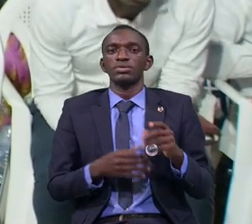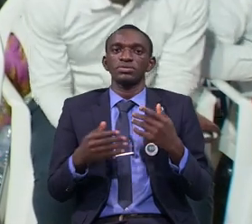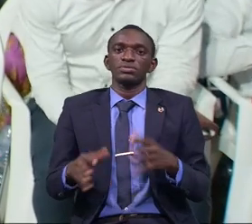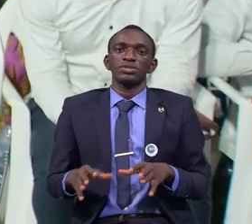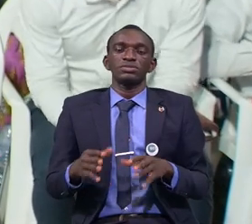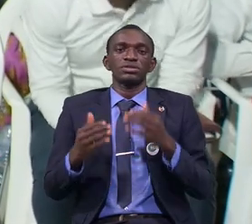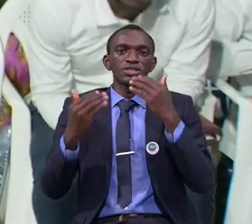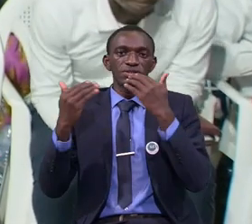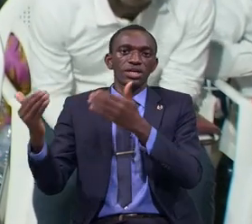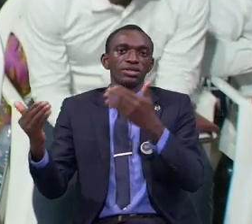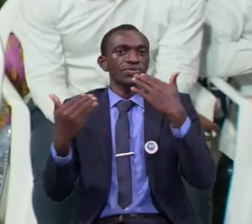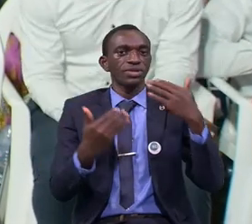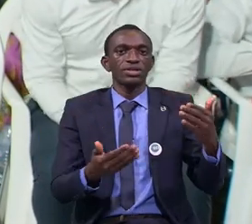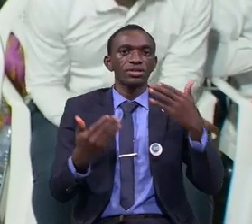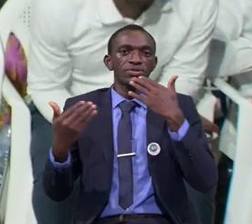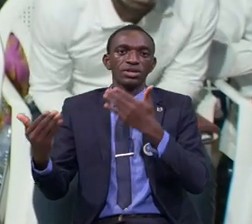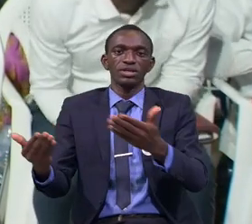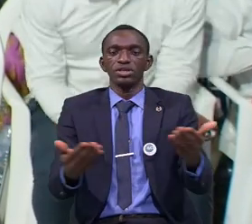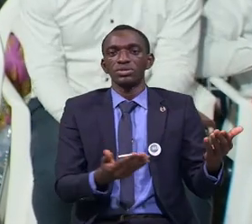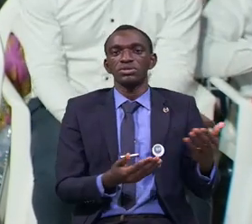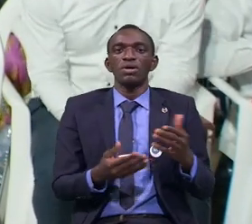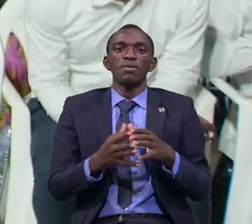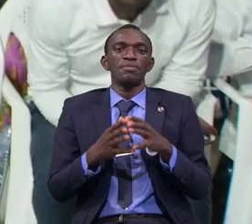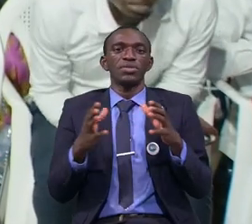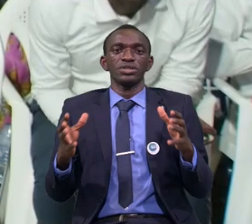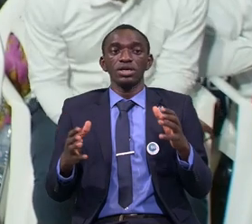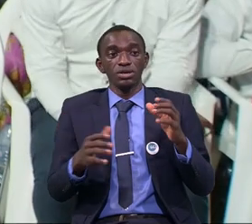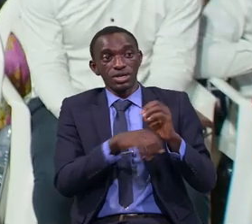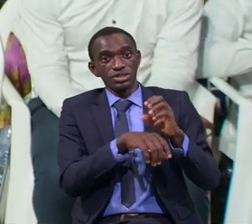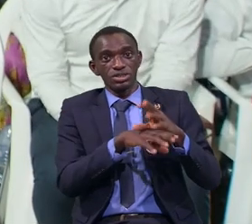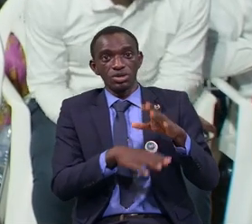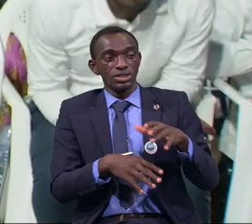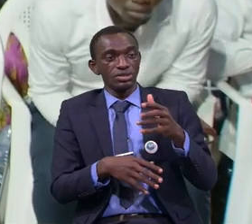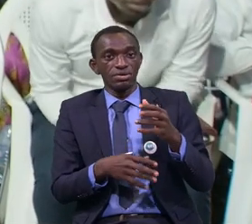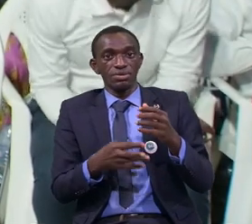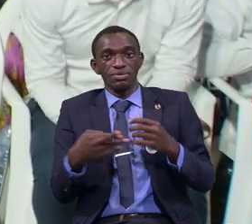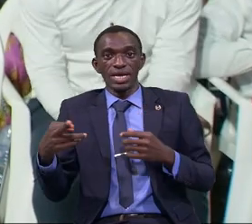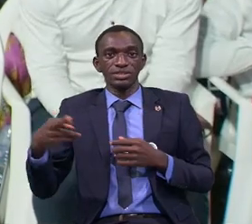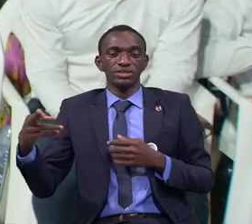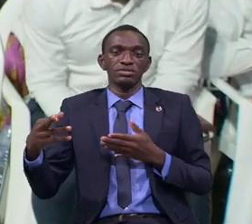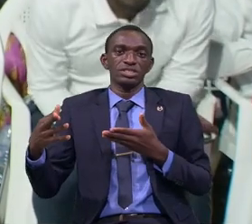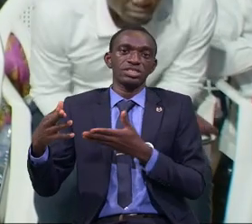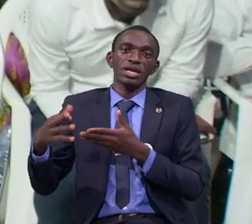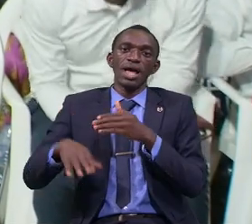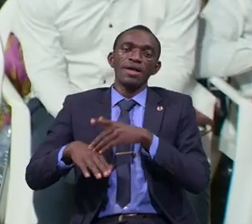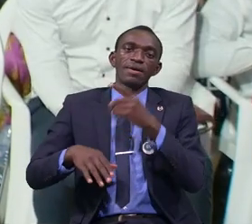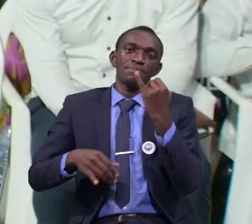Thank you very much. Counselors, yes. Yes, on my right-hand side here, at the extreme back.